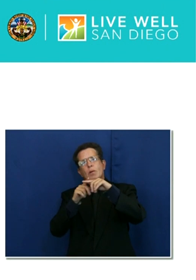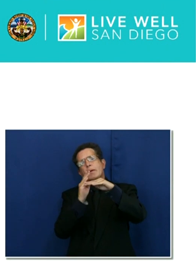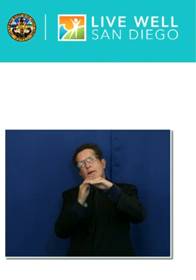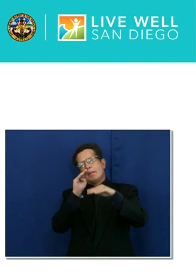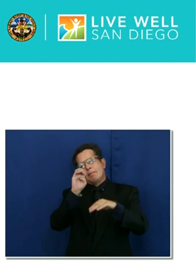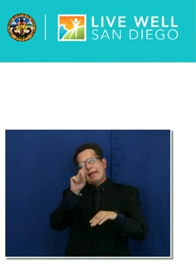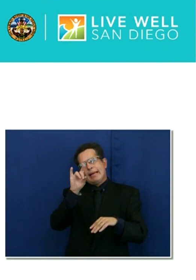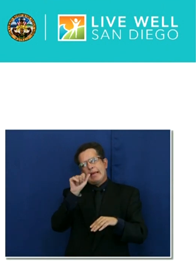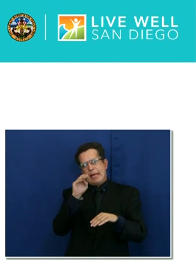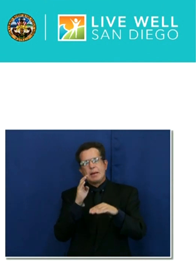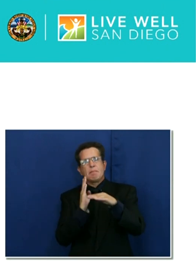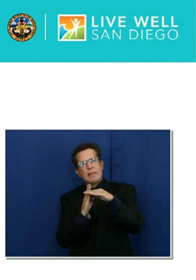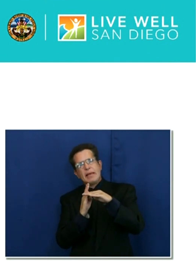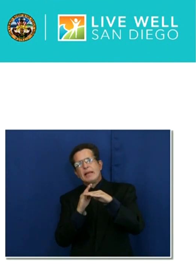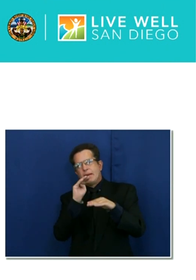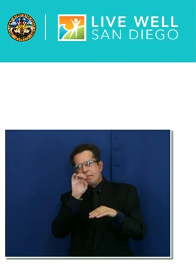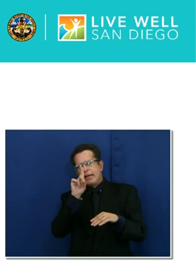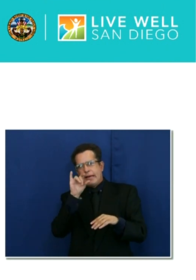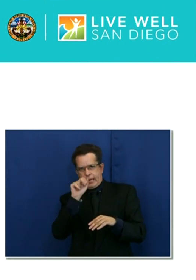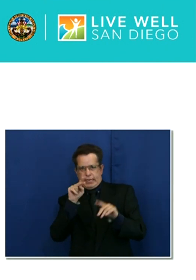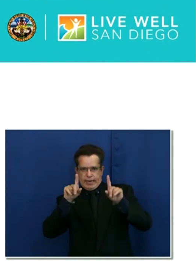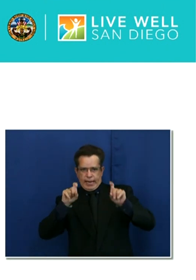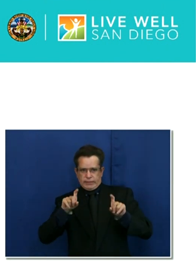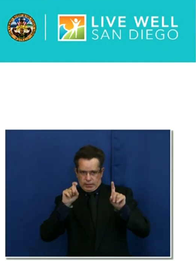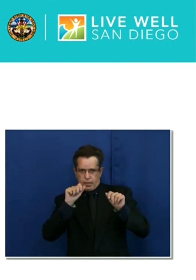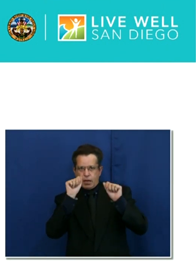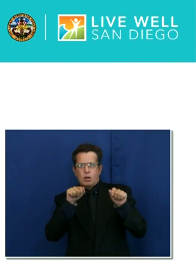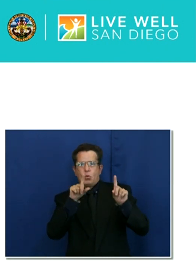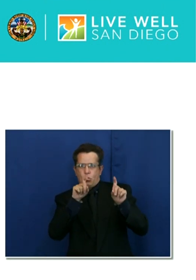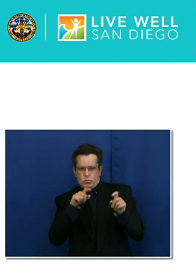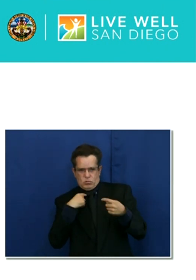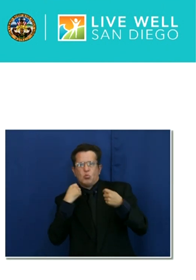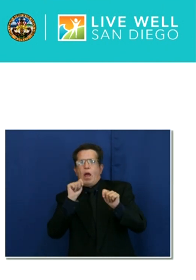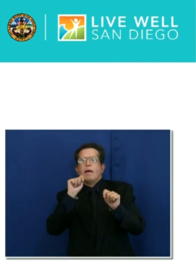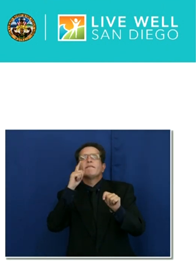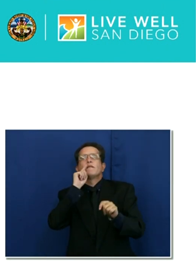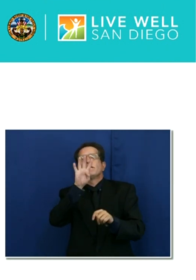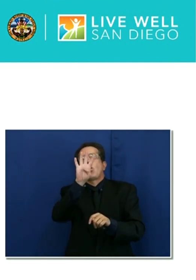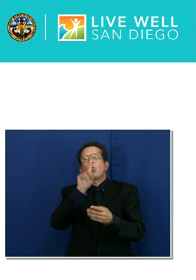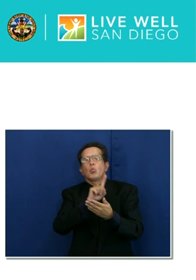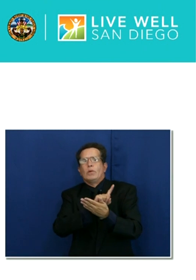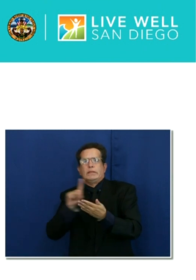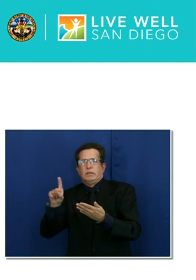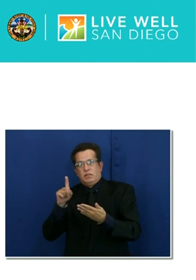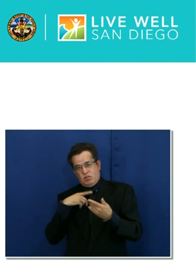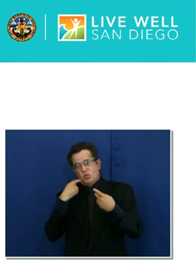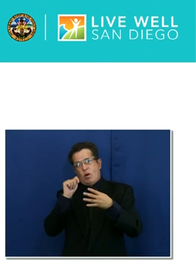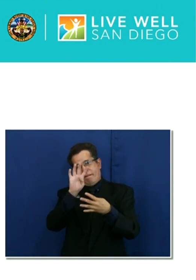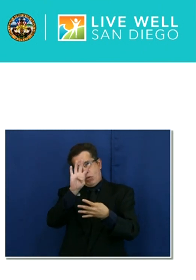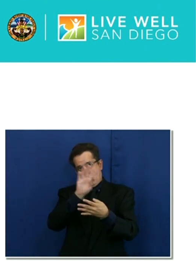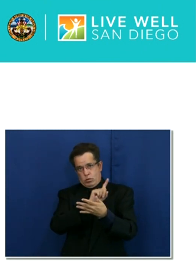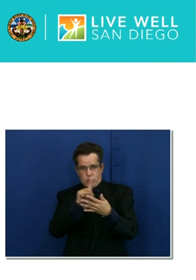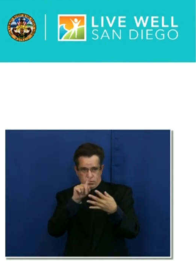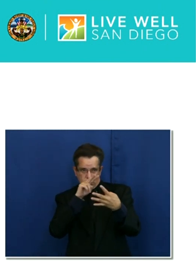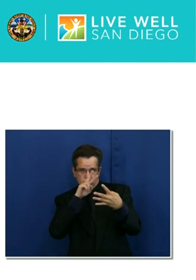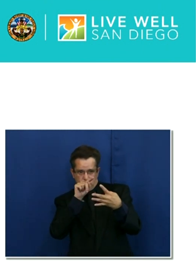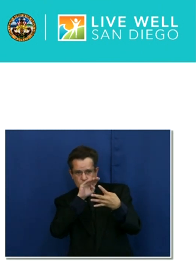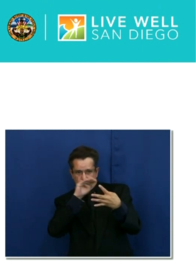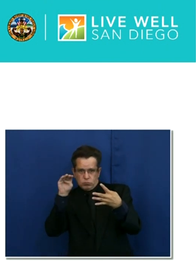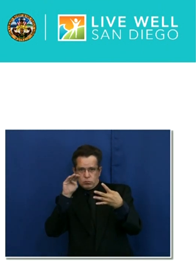rate and allowed it to be in use for 4 weeks. So we have 2 additional weeks where the